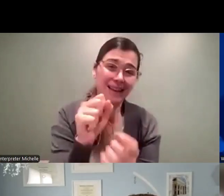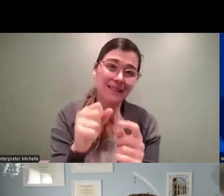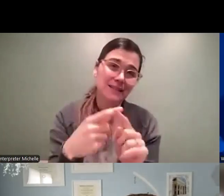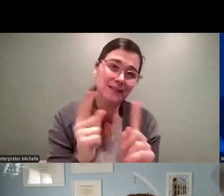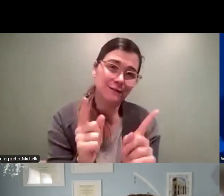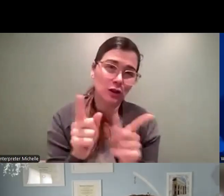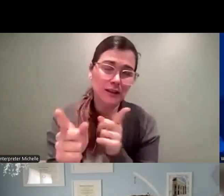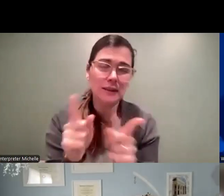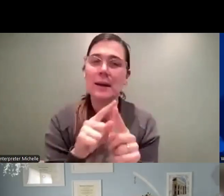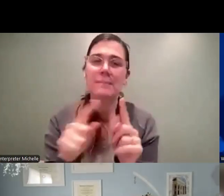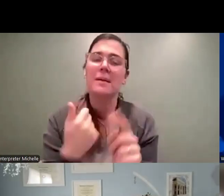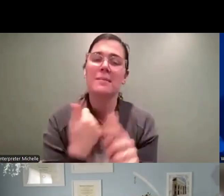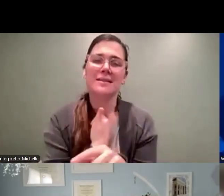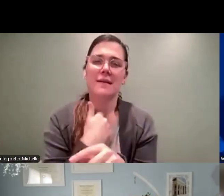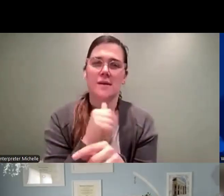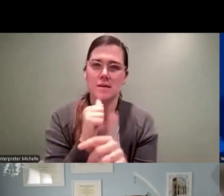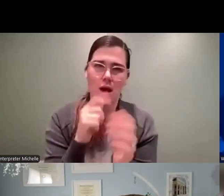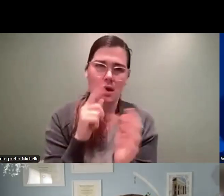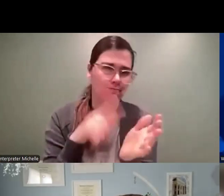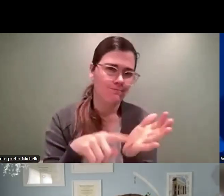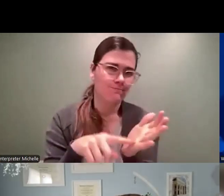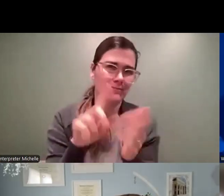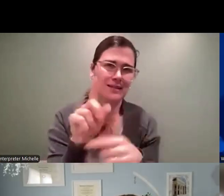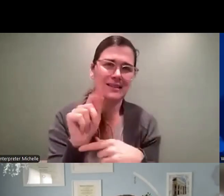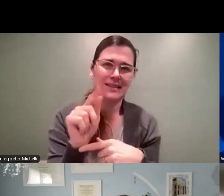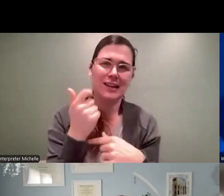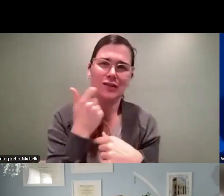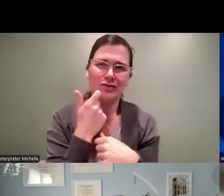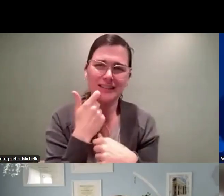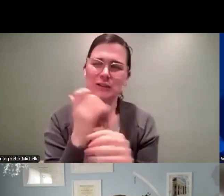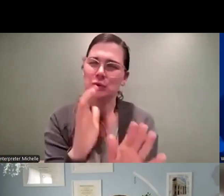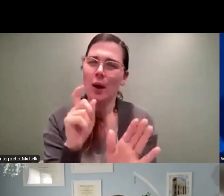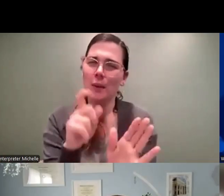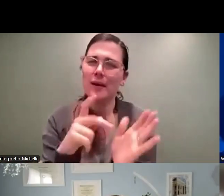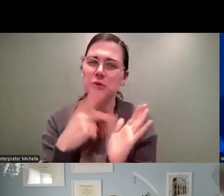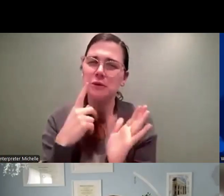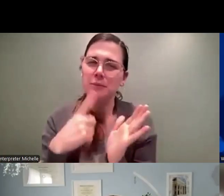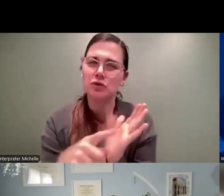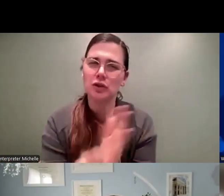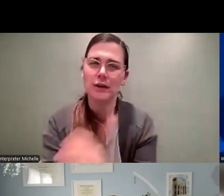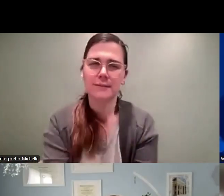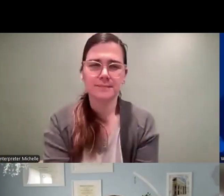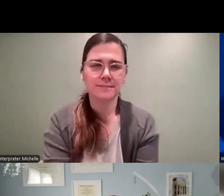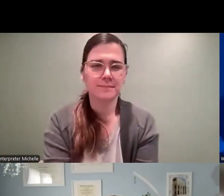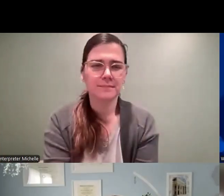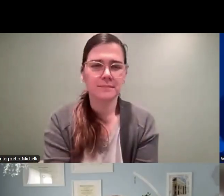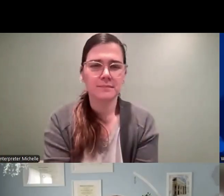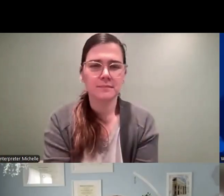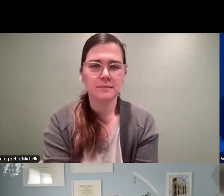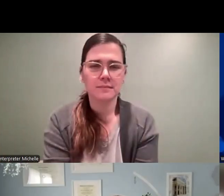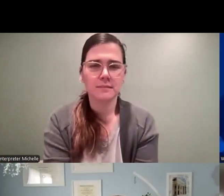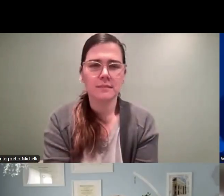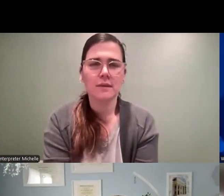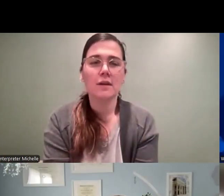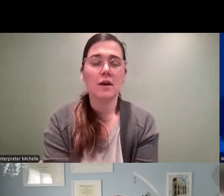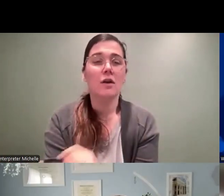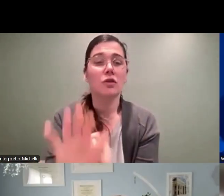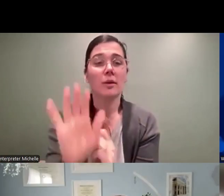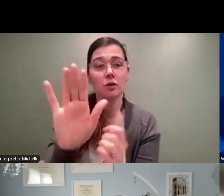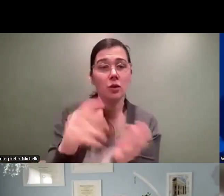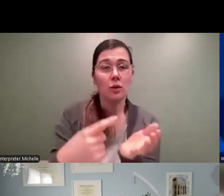at the data recently. So to be honest, I'd have to check into that. Well, and from having your discussions, are there